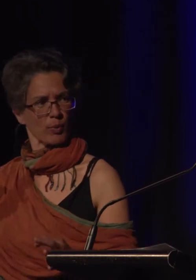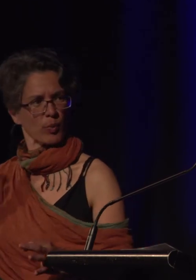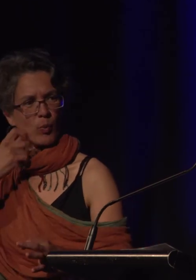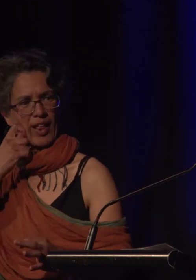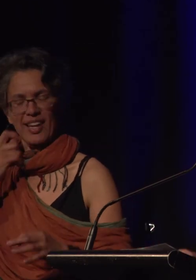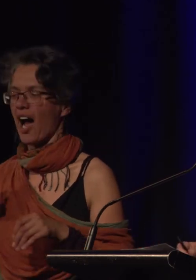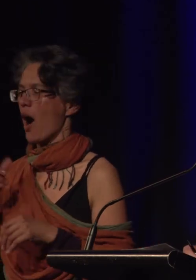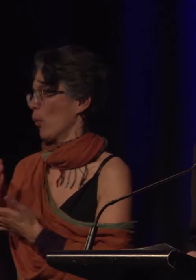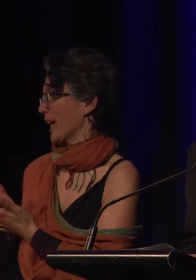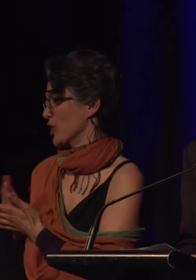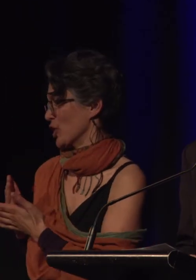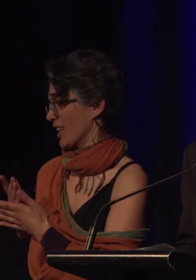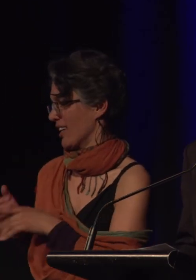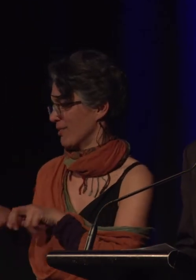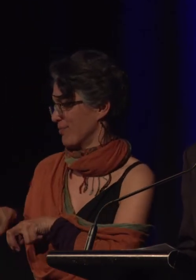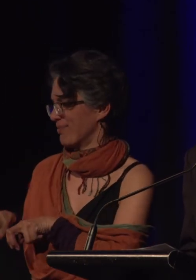enough. We can share this.